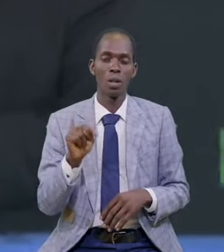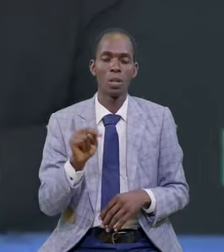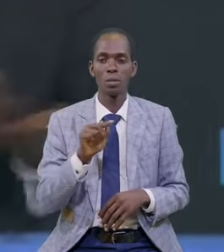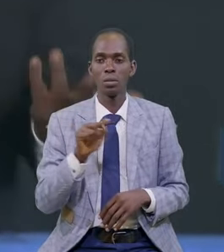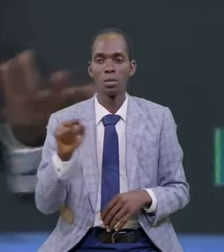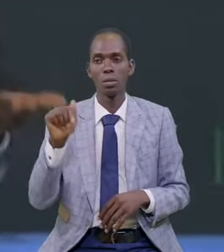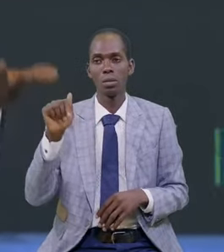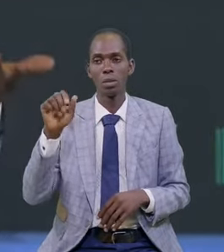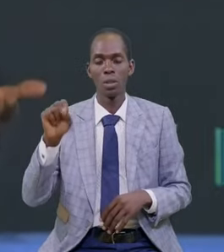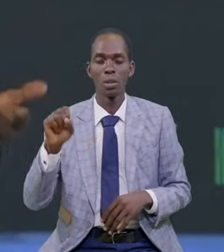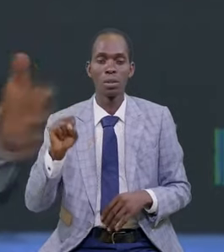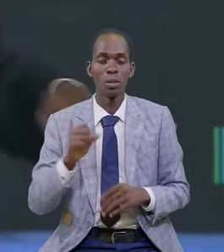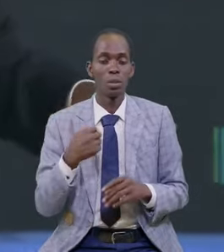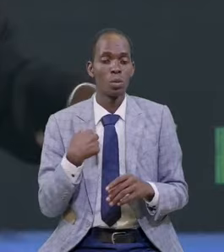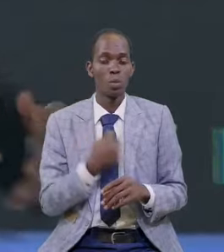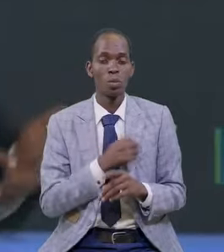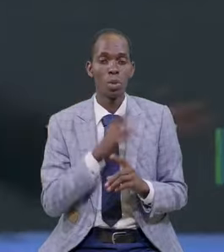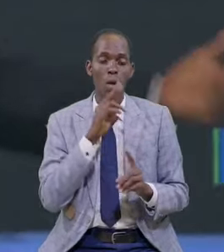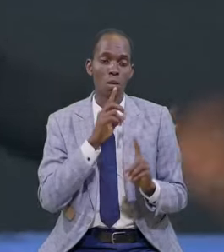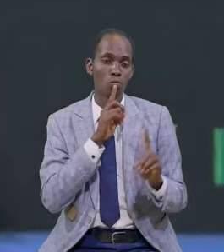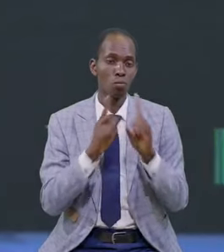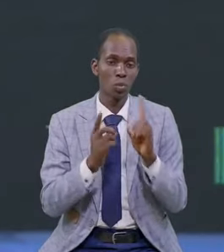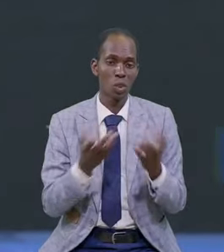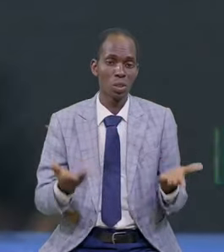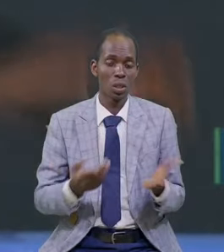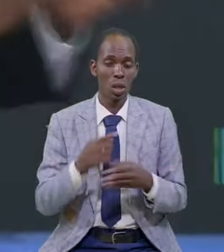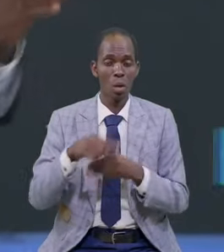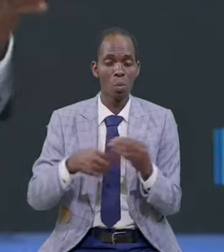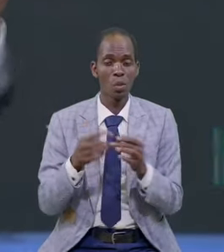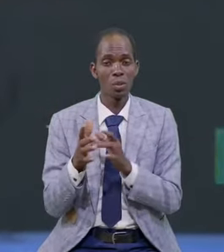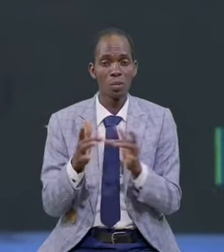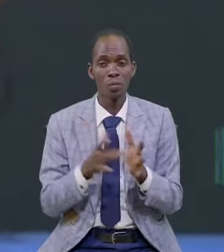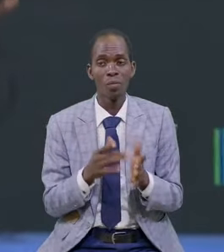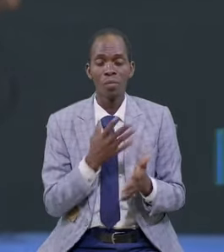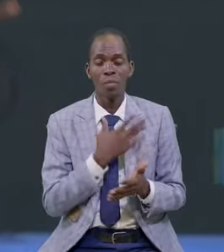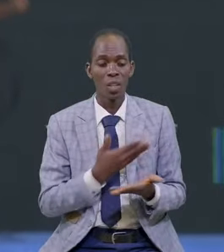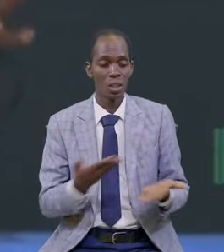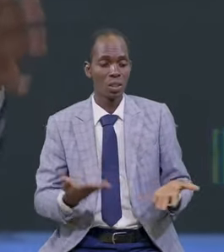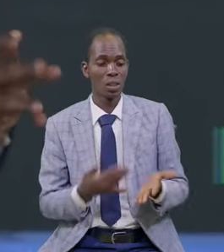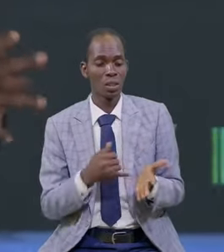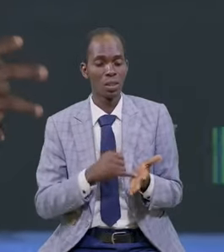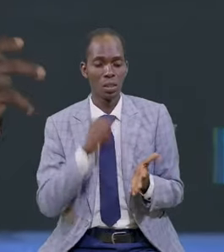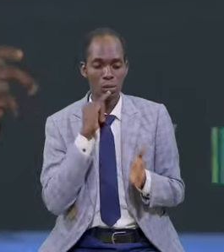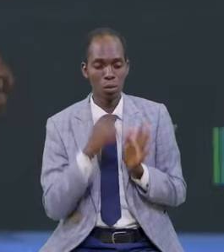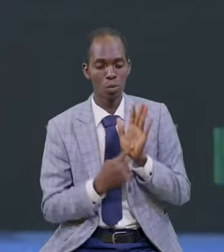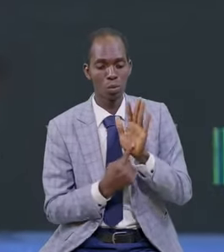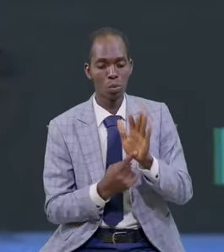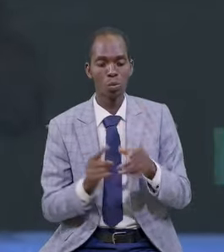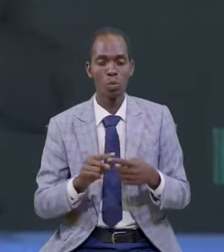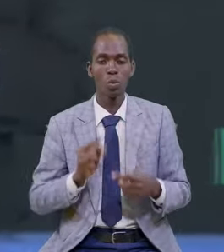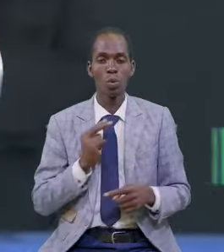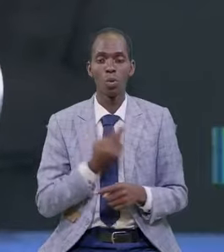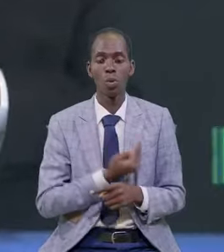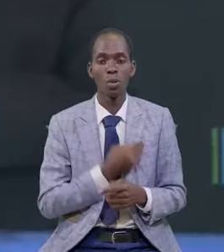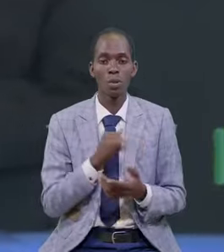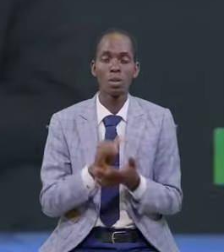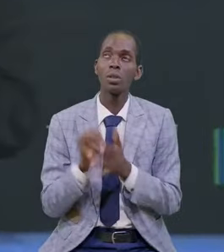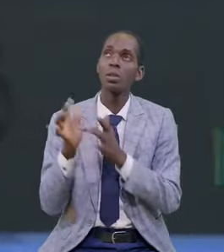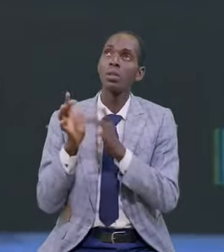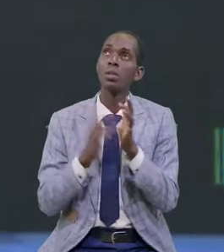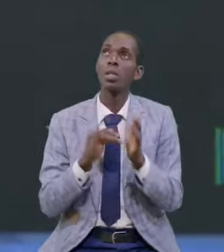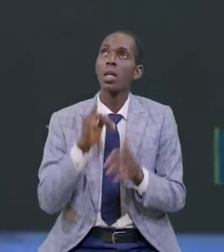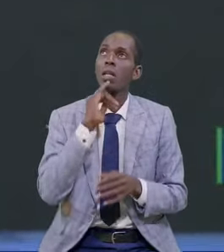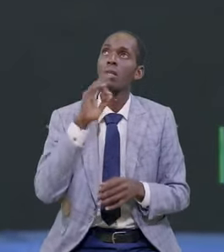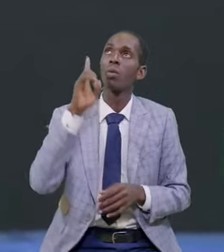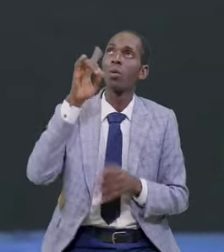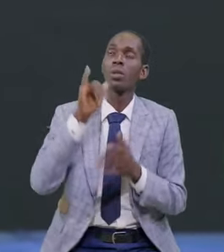Jesus and here is revealed to us as the one that traes is the reigning